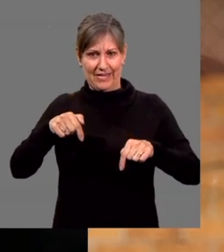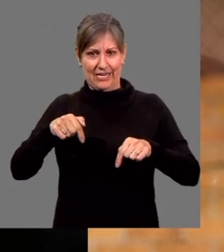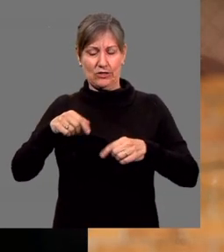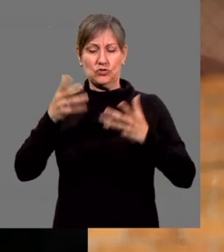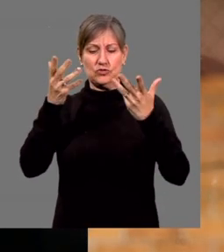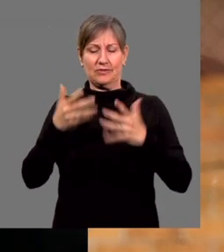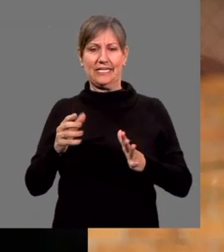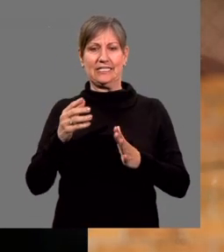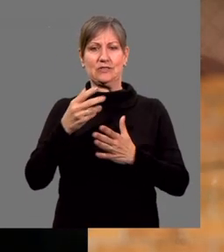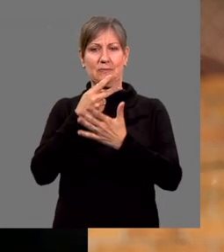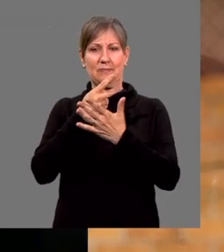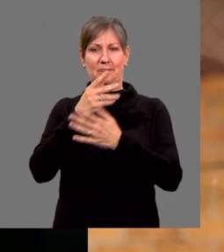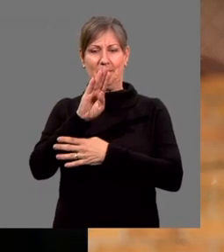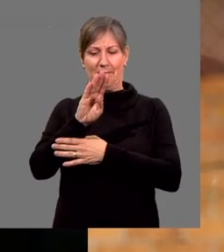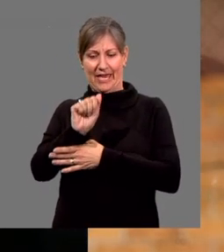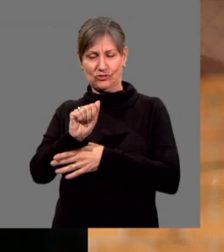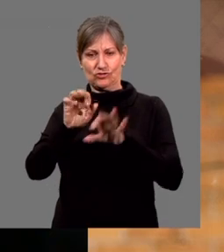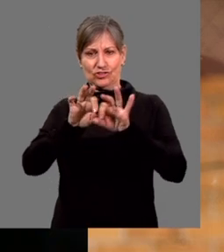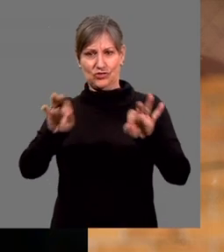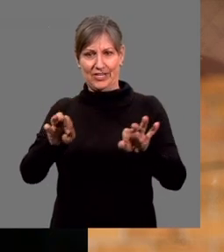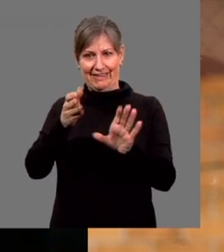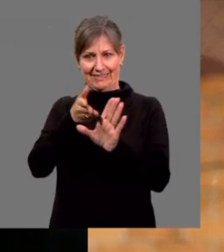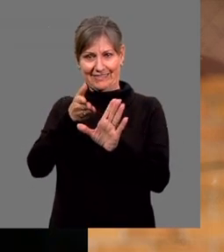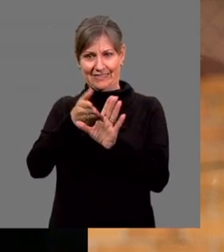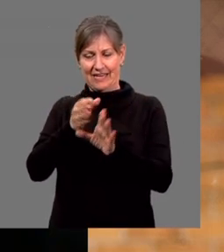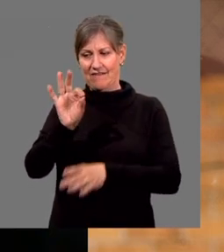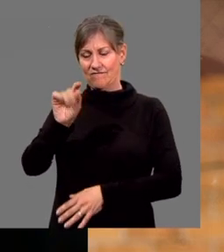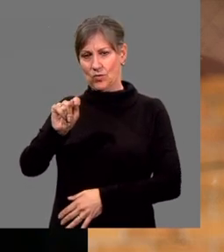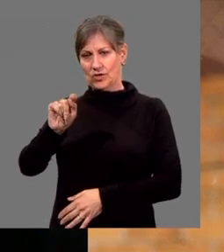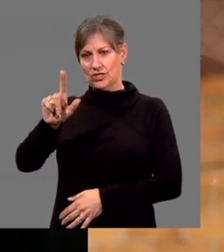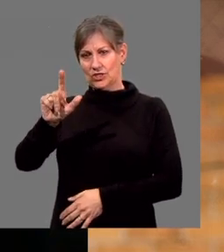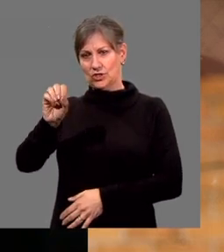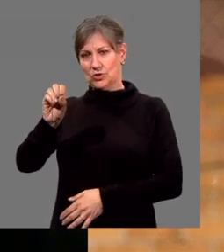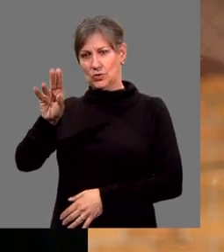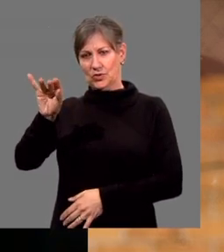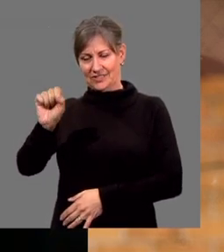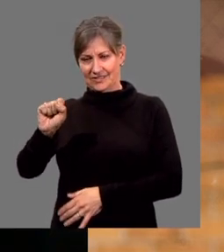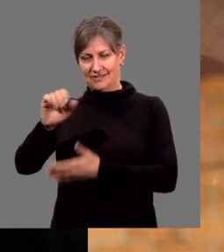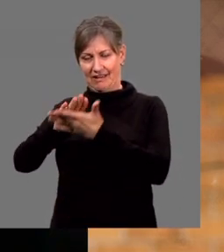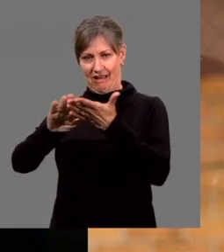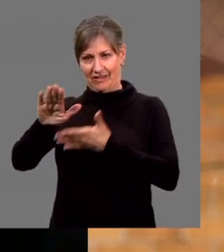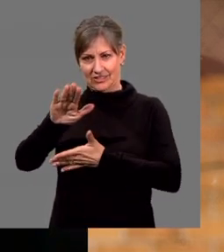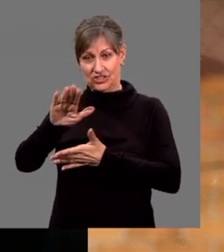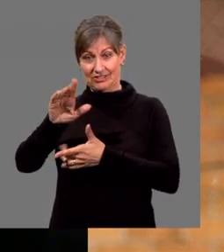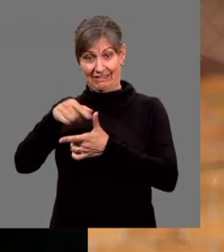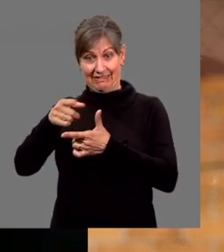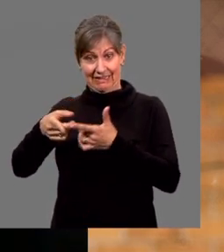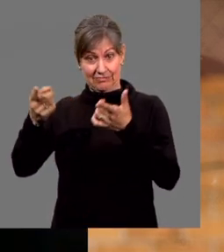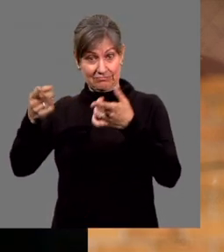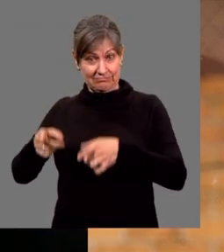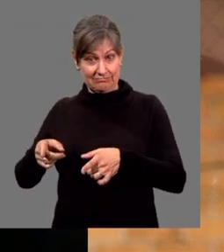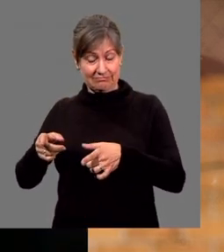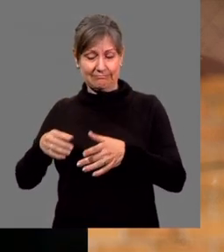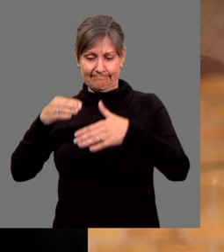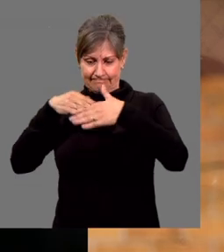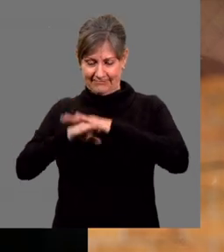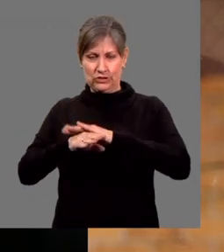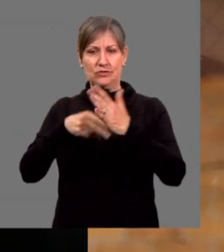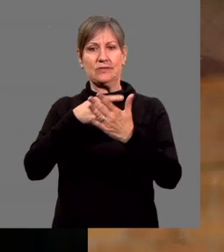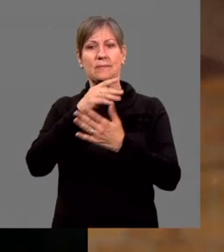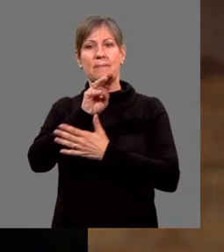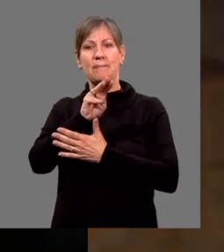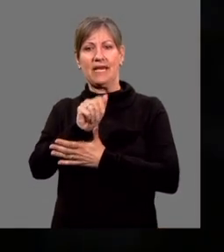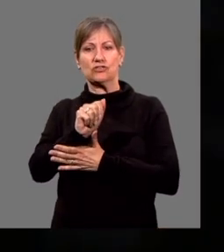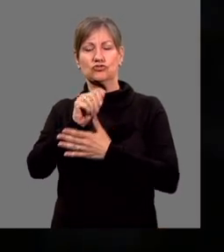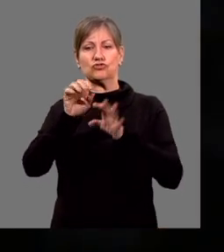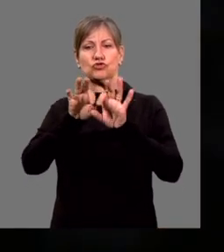her bachelor's degree in psychology at Fort Lewis College. She then intends to enter the master's degree program